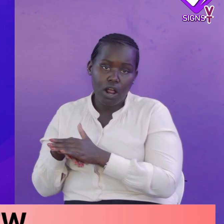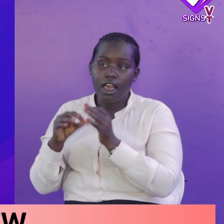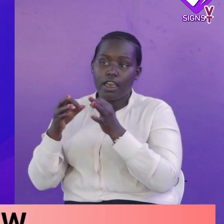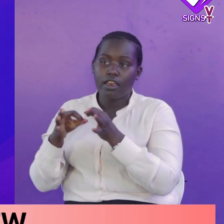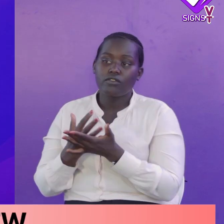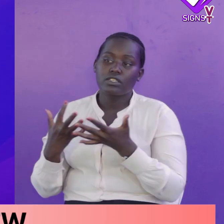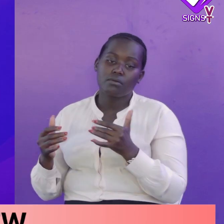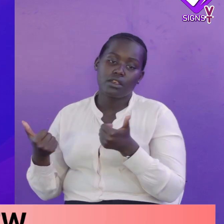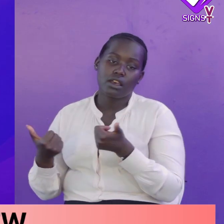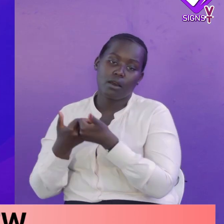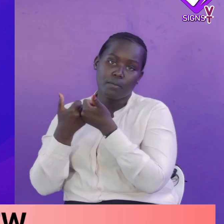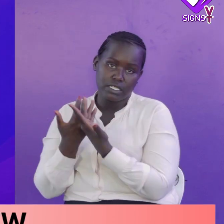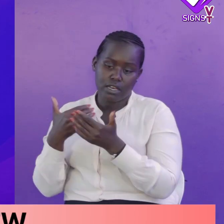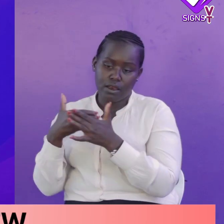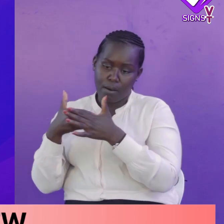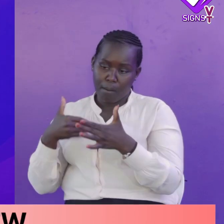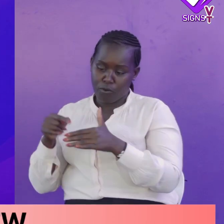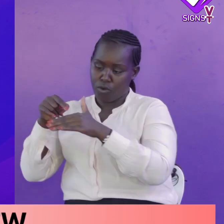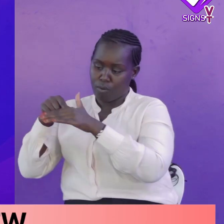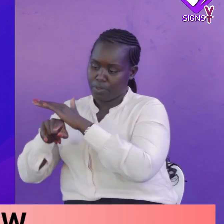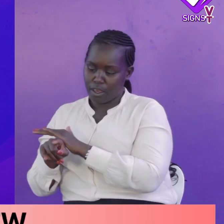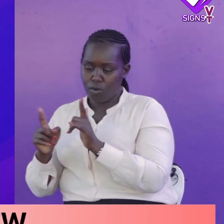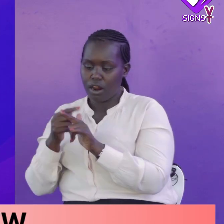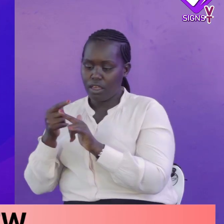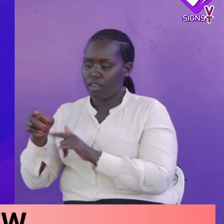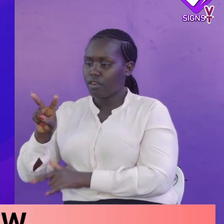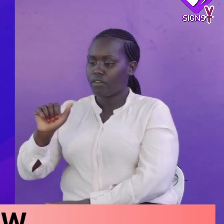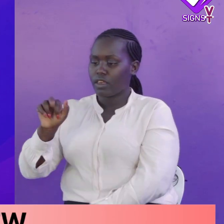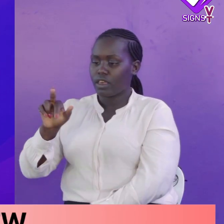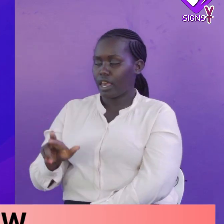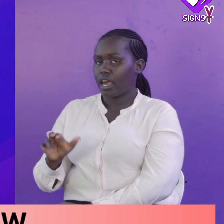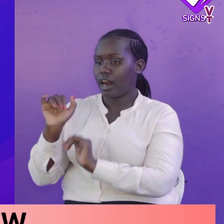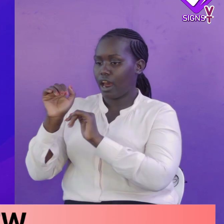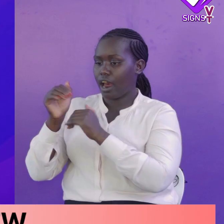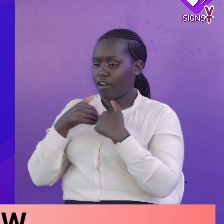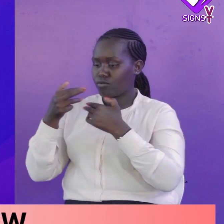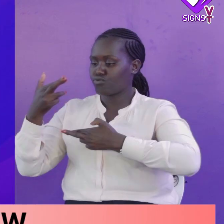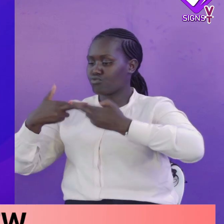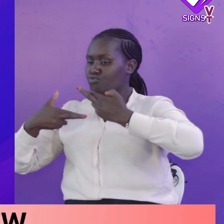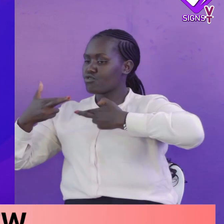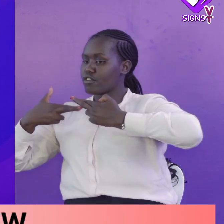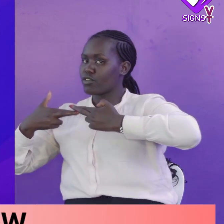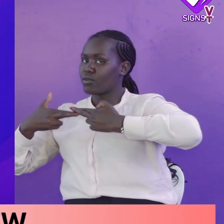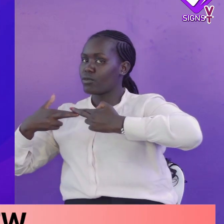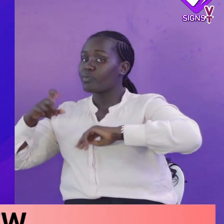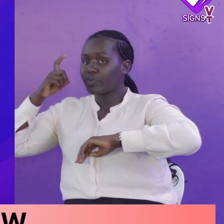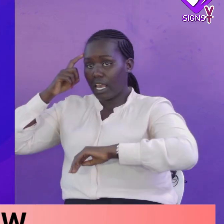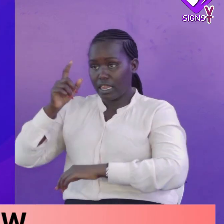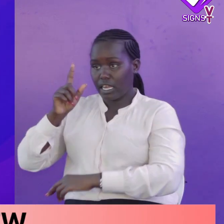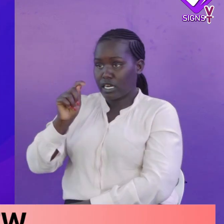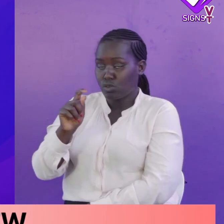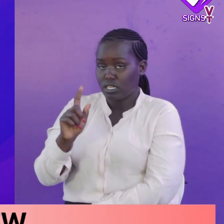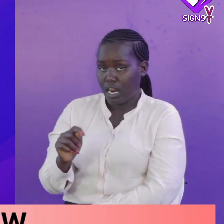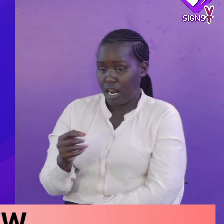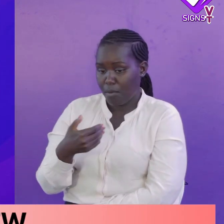something happens prior to a goal, the VAR has to review that thing. So I think Tottenham